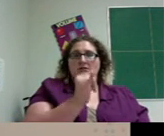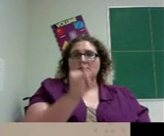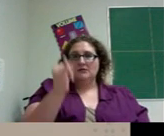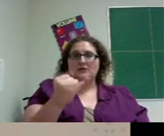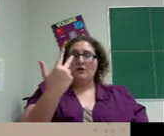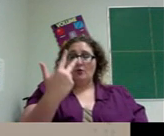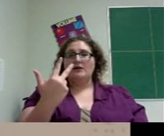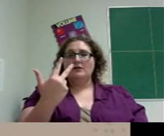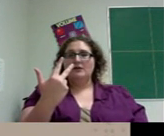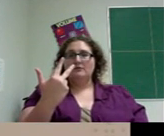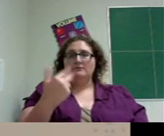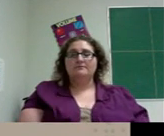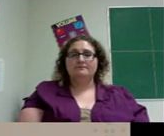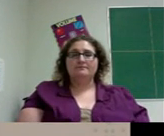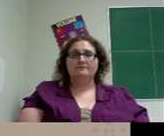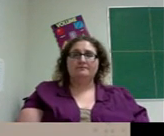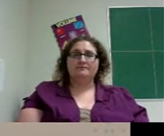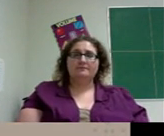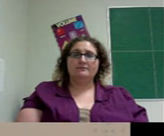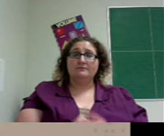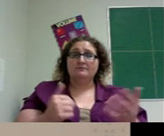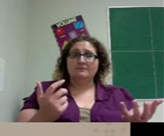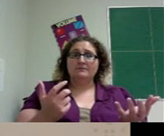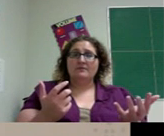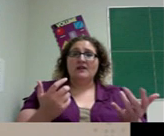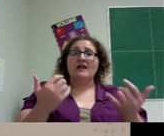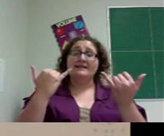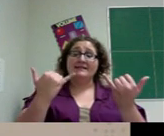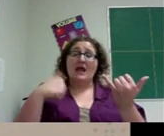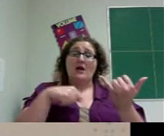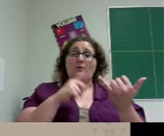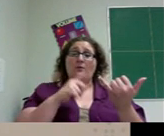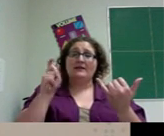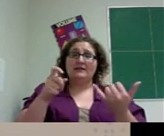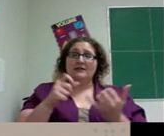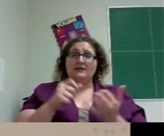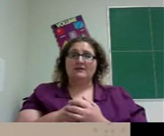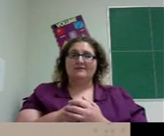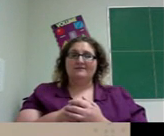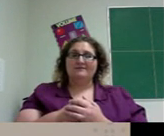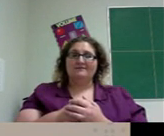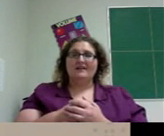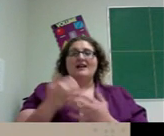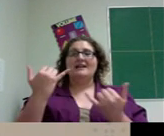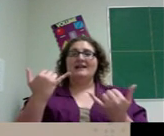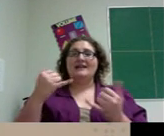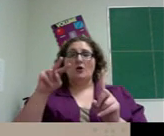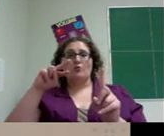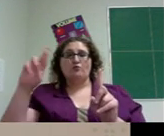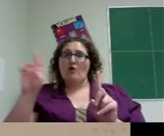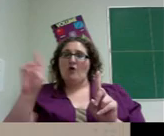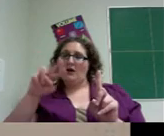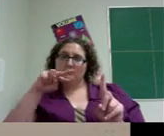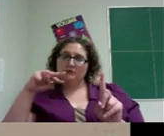depth. Okay, now we need a right side view and a front